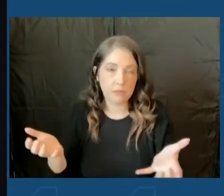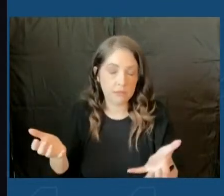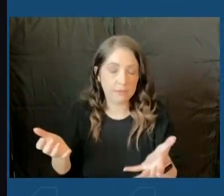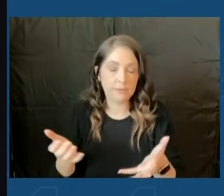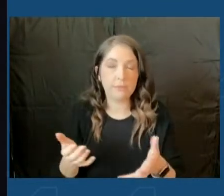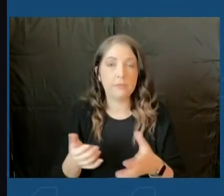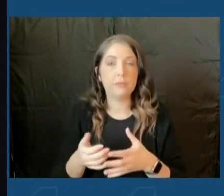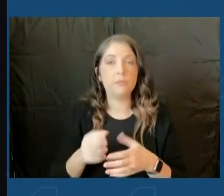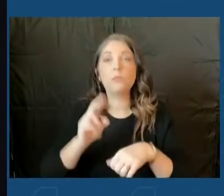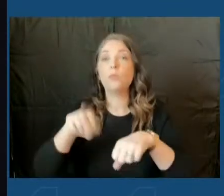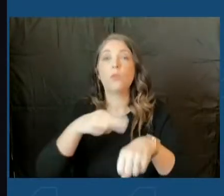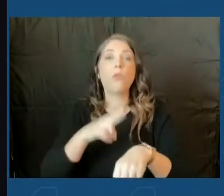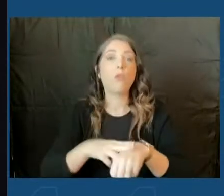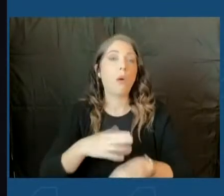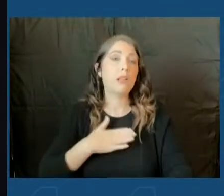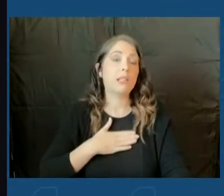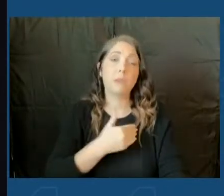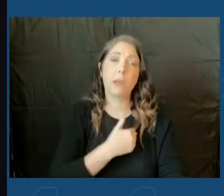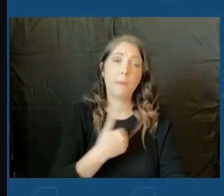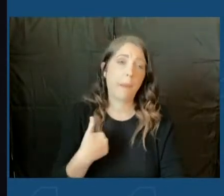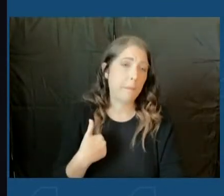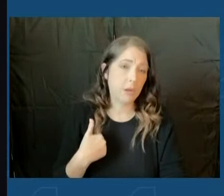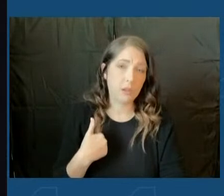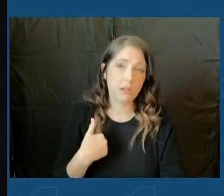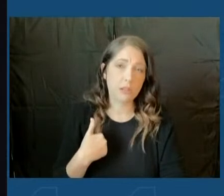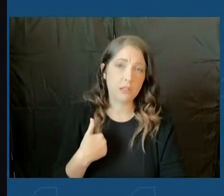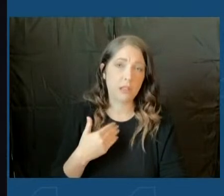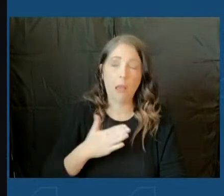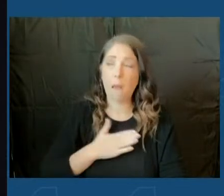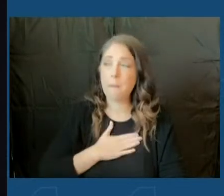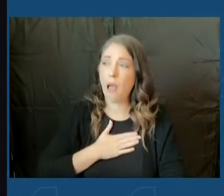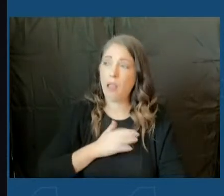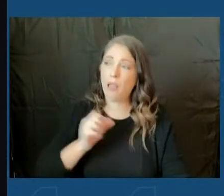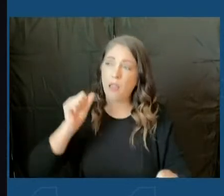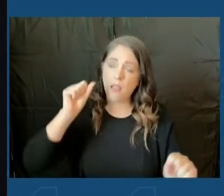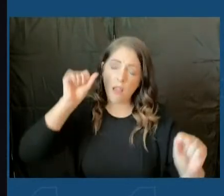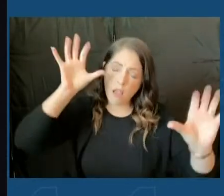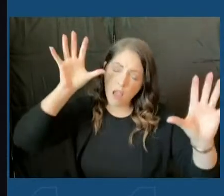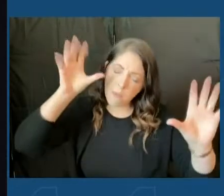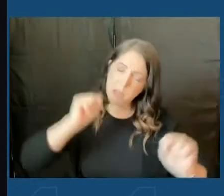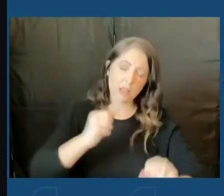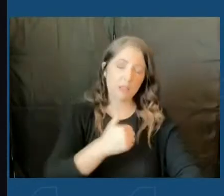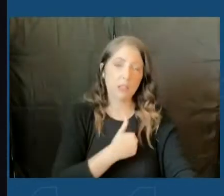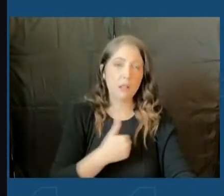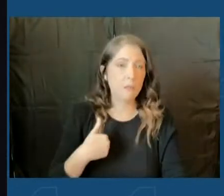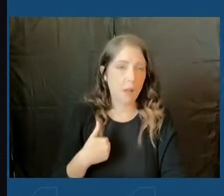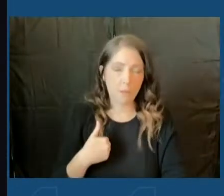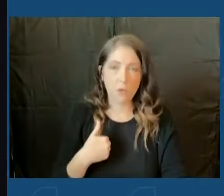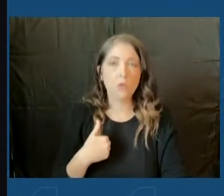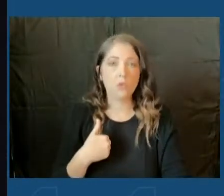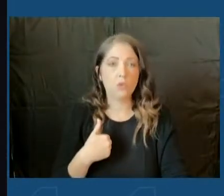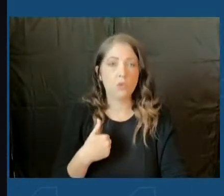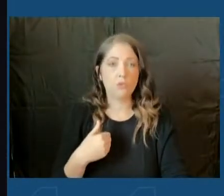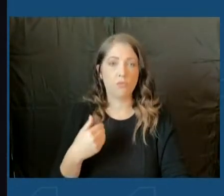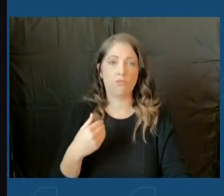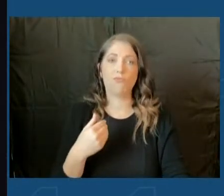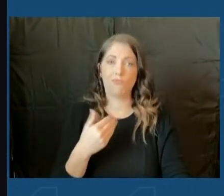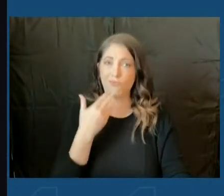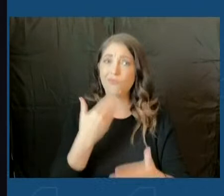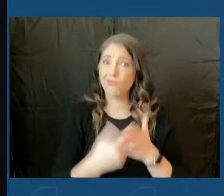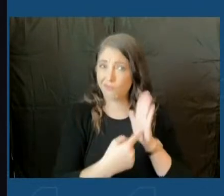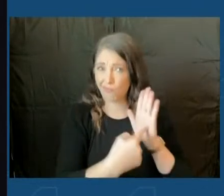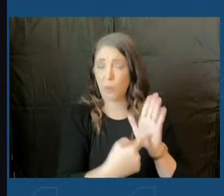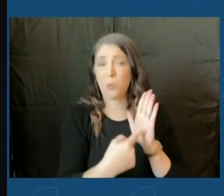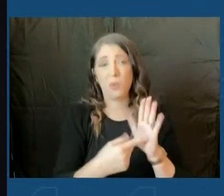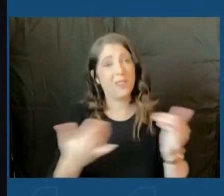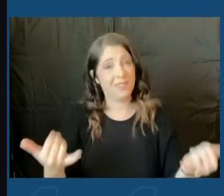my members, all of my extraordinary members are, you know, well represented here.